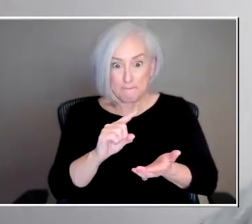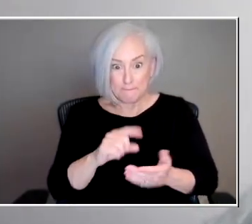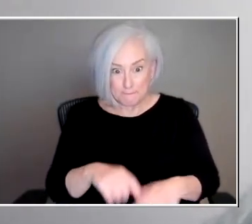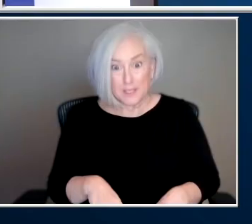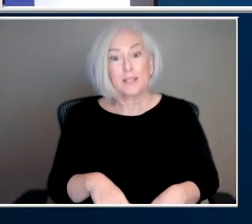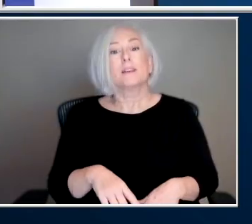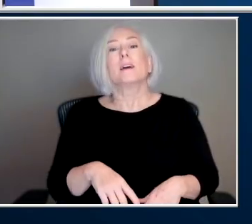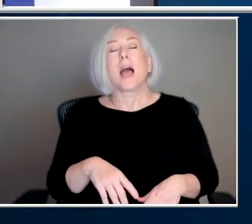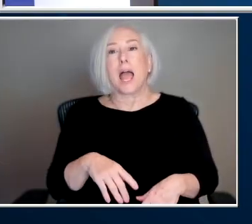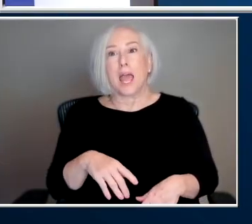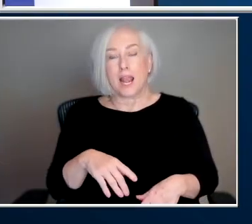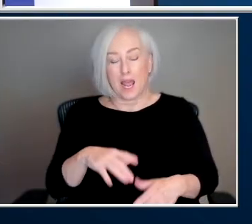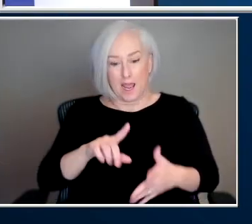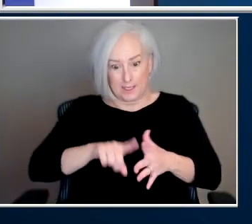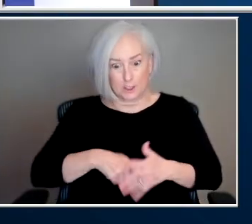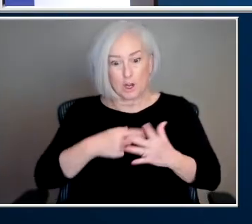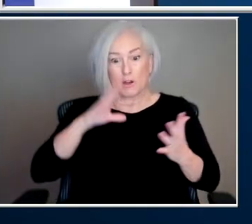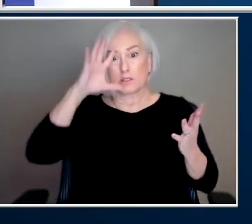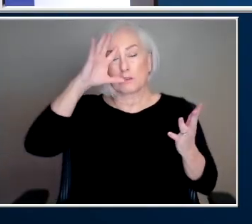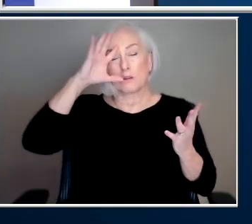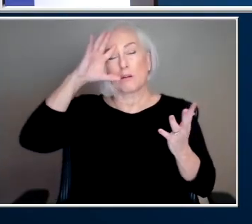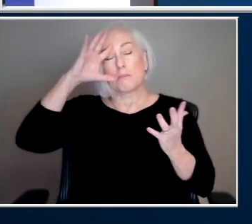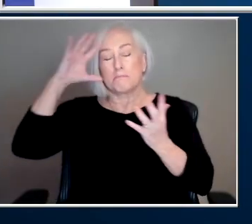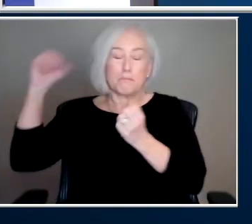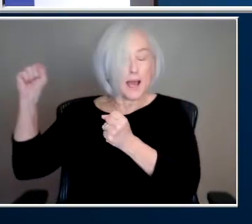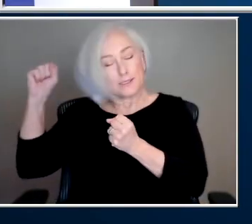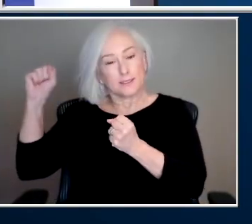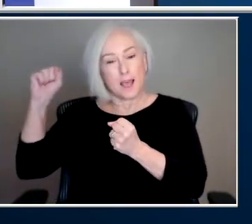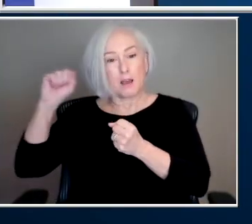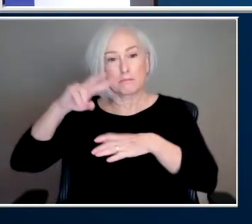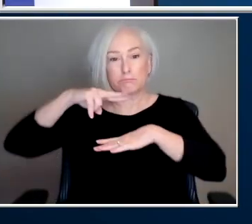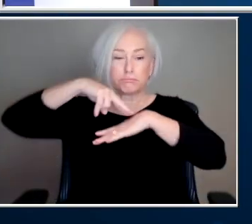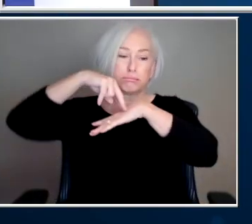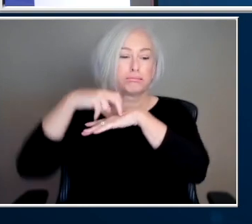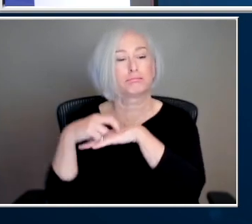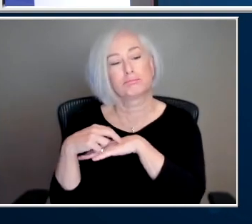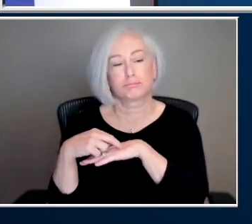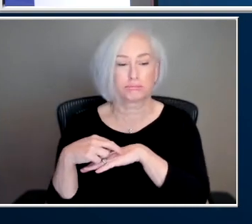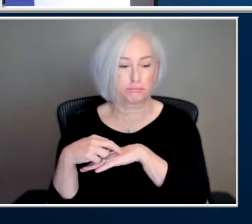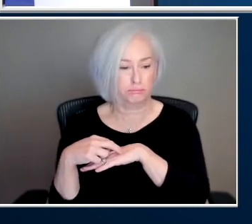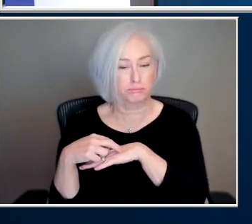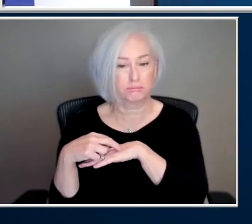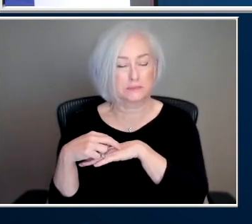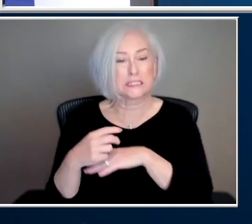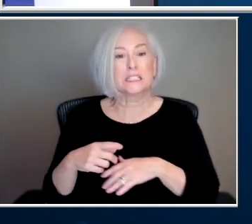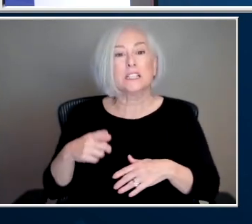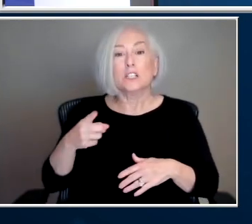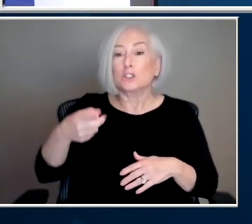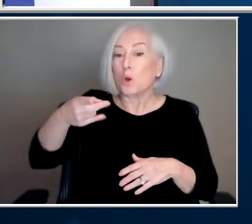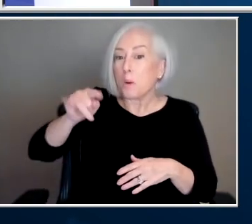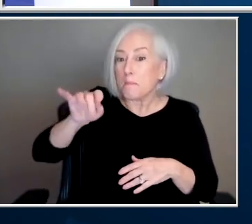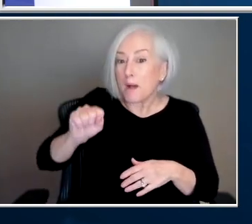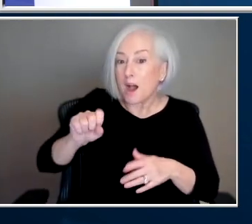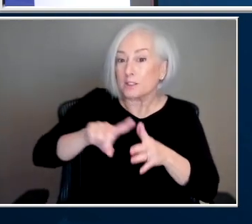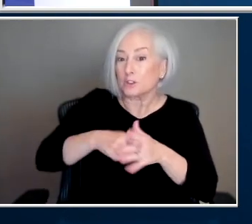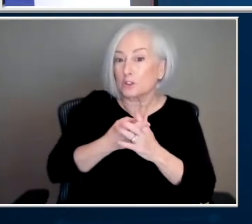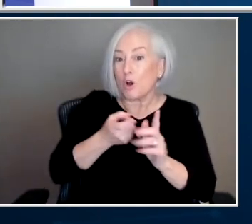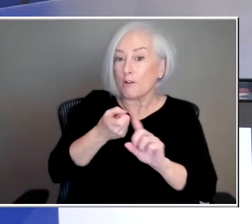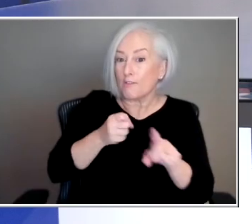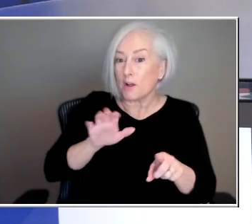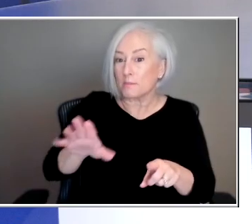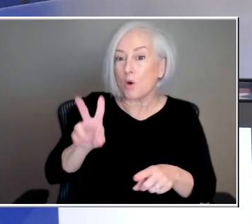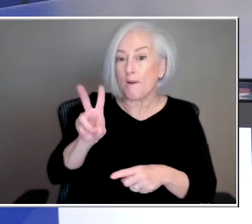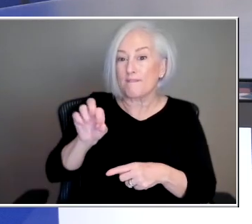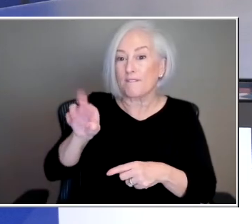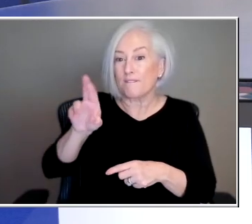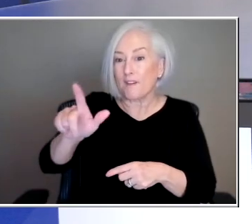Oh my gosh. So there's also the tricky question of what causes POTS. In Mikayla's case, it was triggered by a viral infection. What else can cause